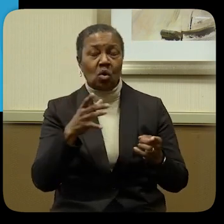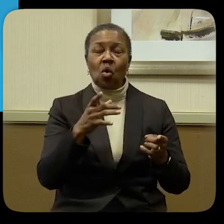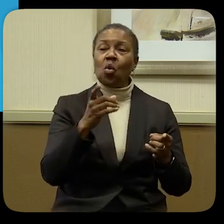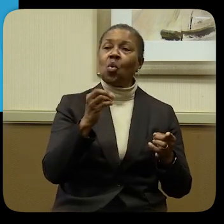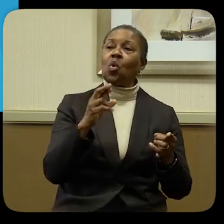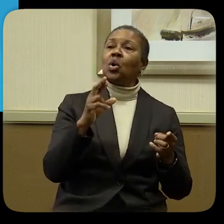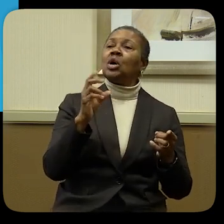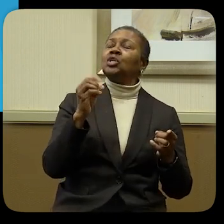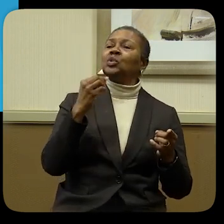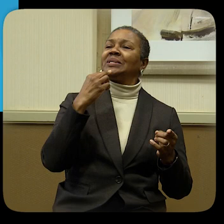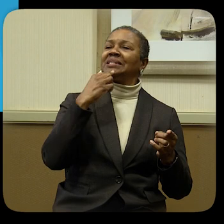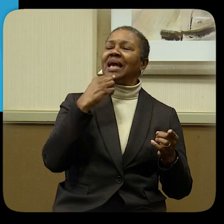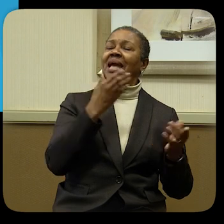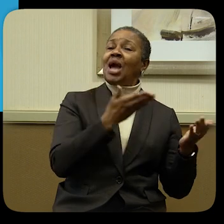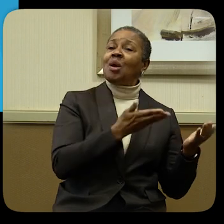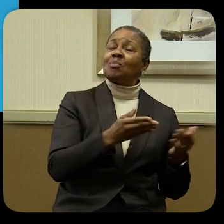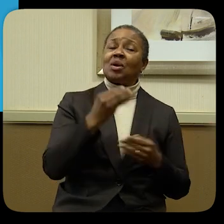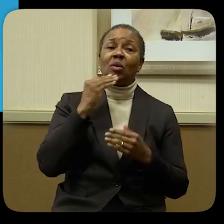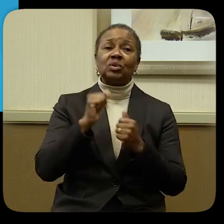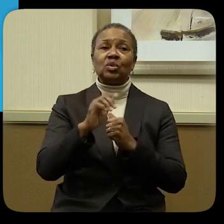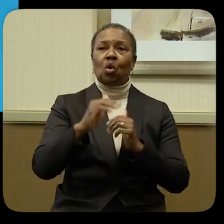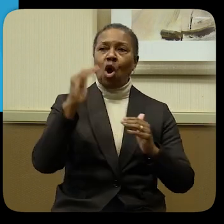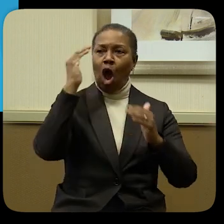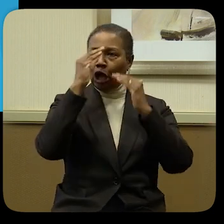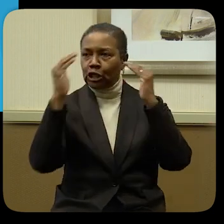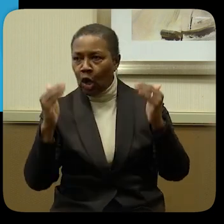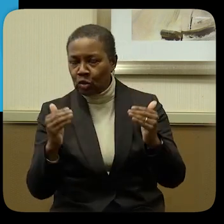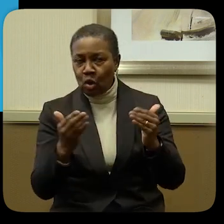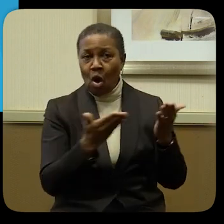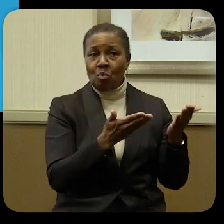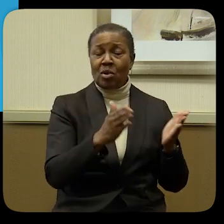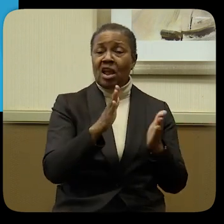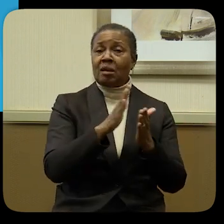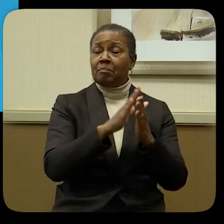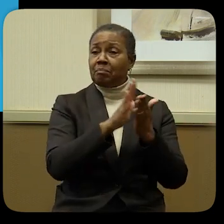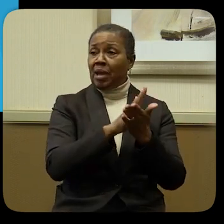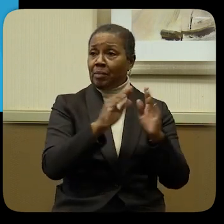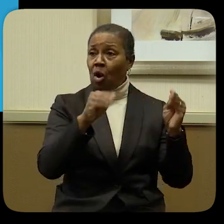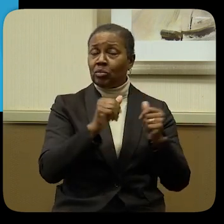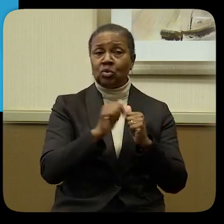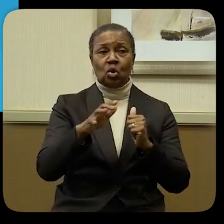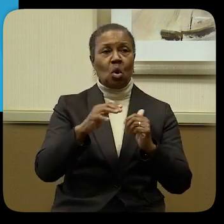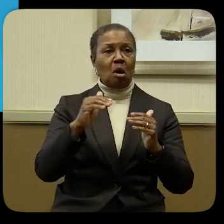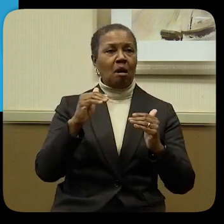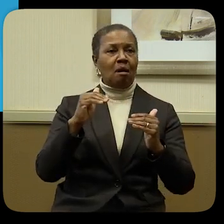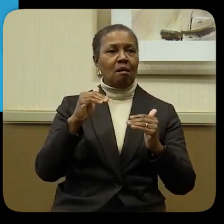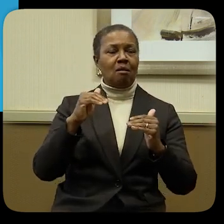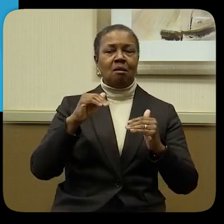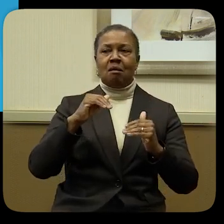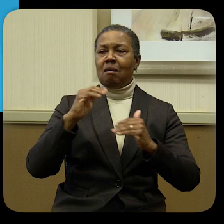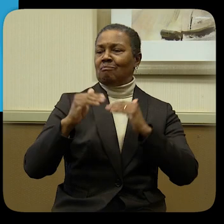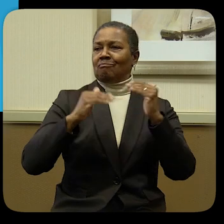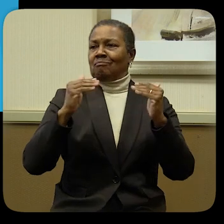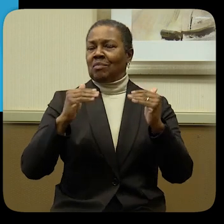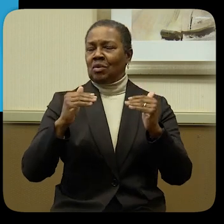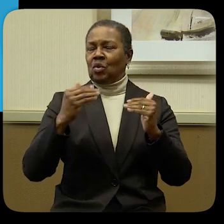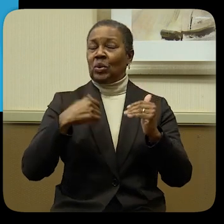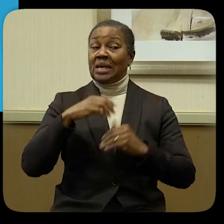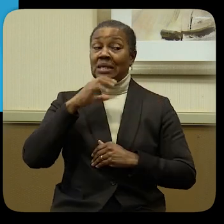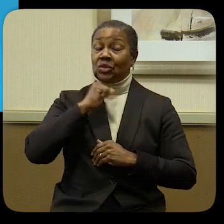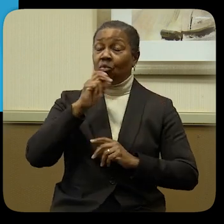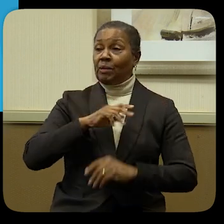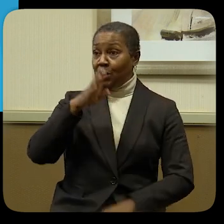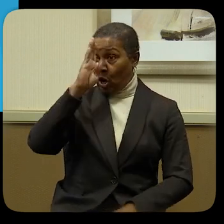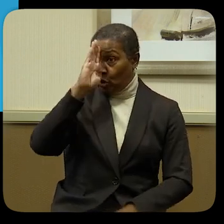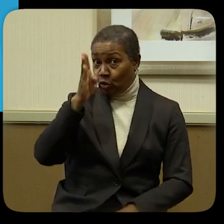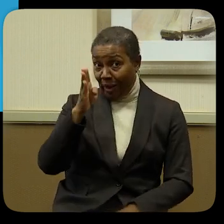your grown-up, take this home to your adult, or something like that? Are there different ways that we make the assumption that people are straight or